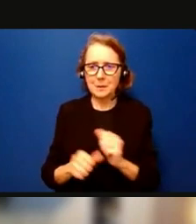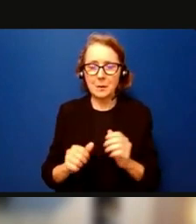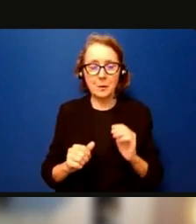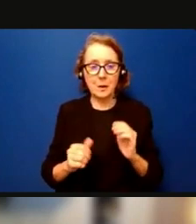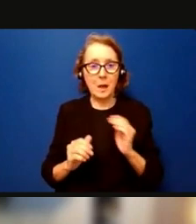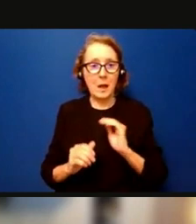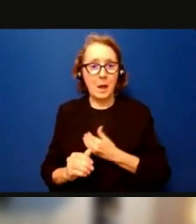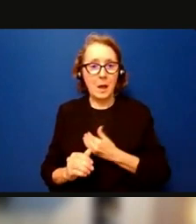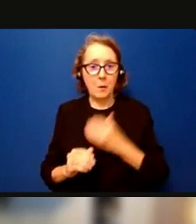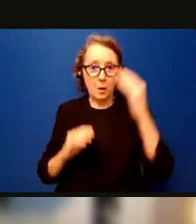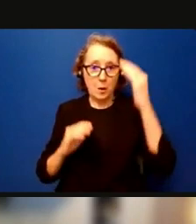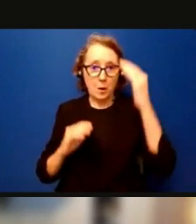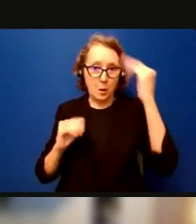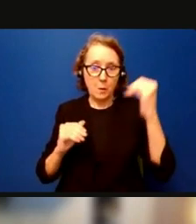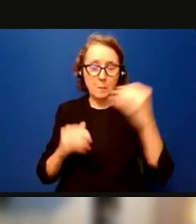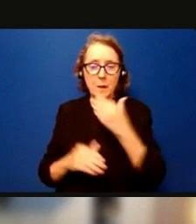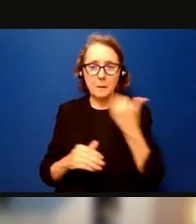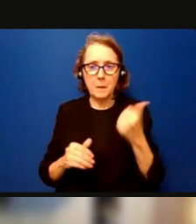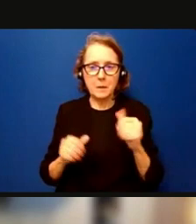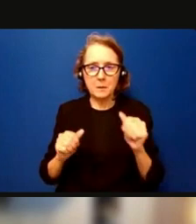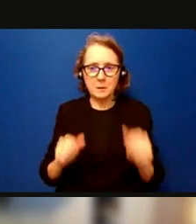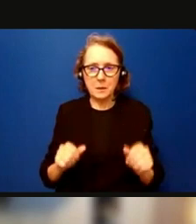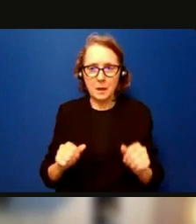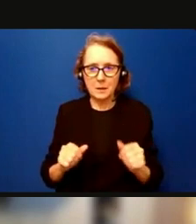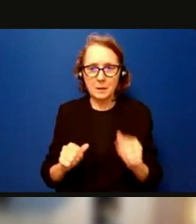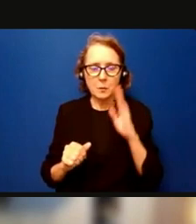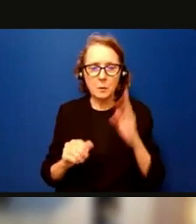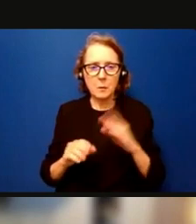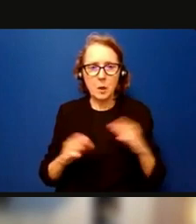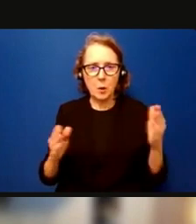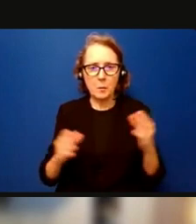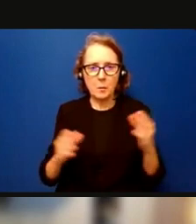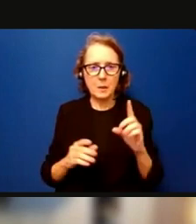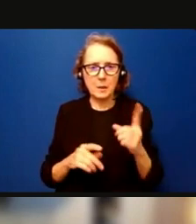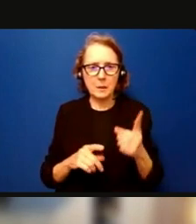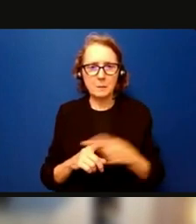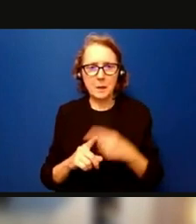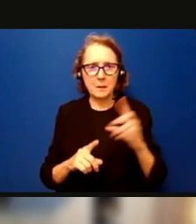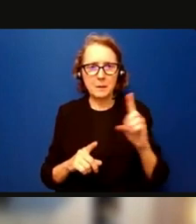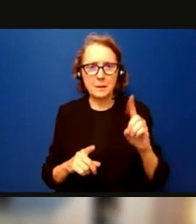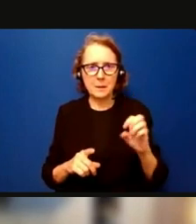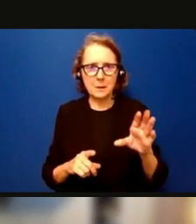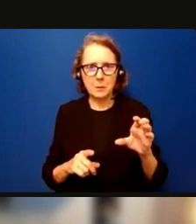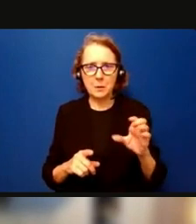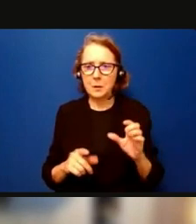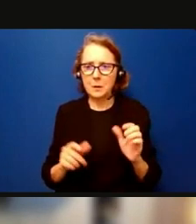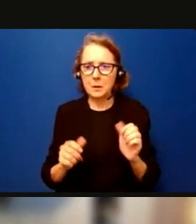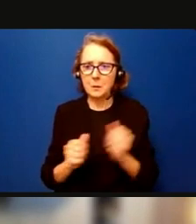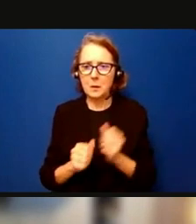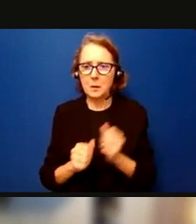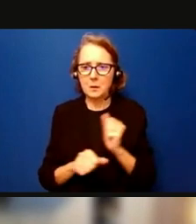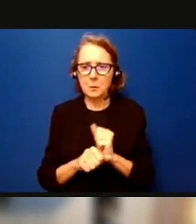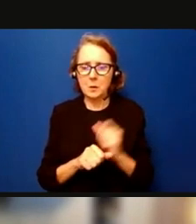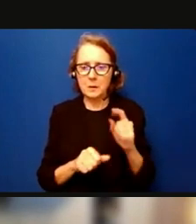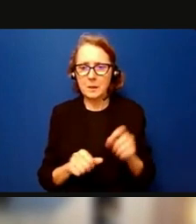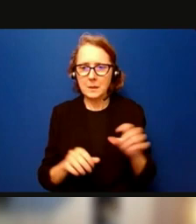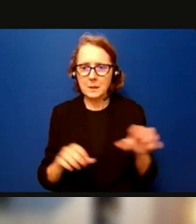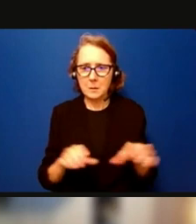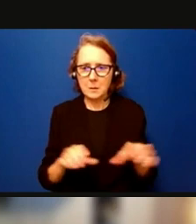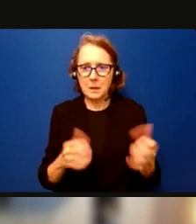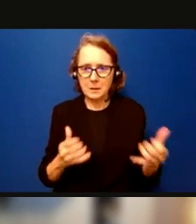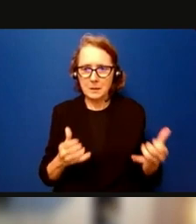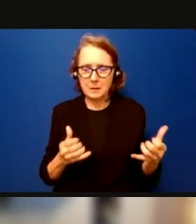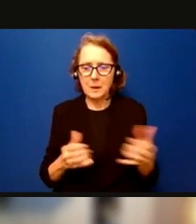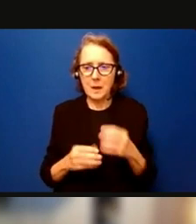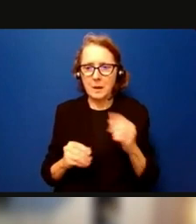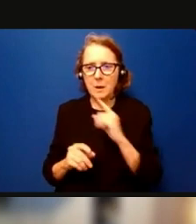hope. The best chance is opening in December with the work that needs to be done on the ground and ordering